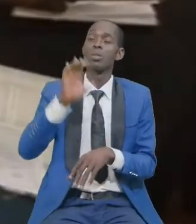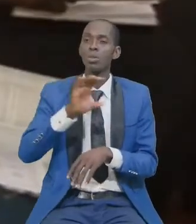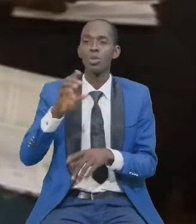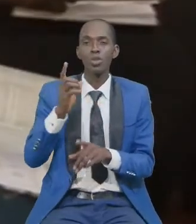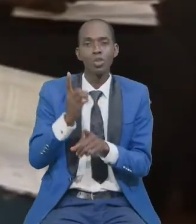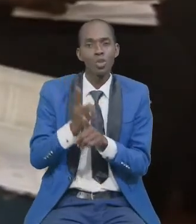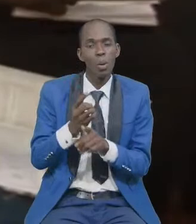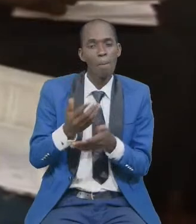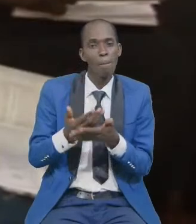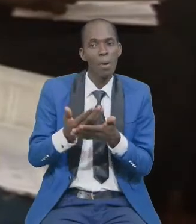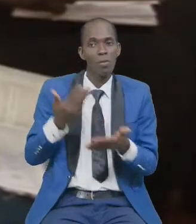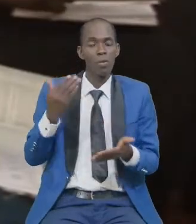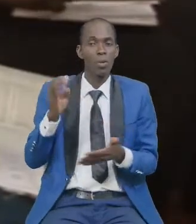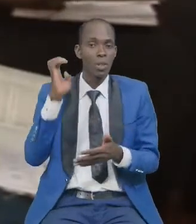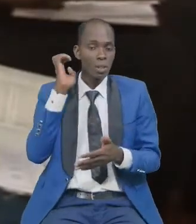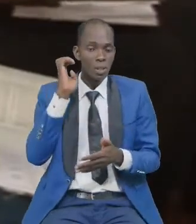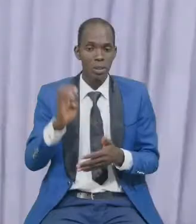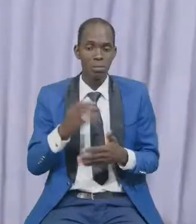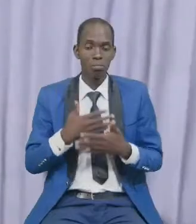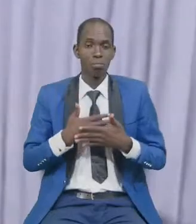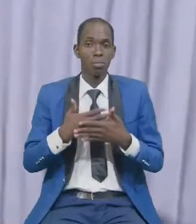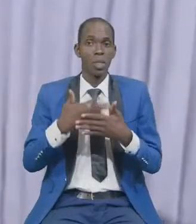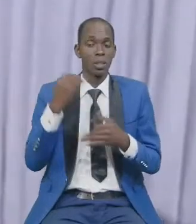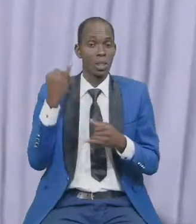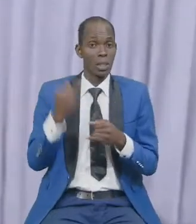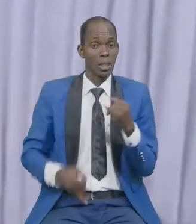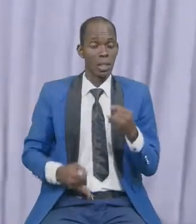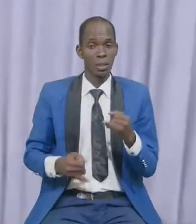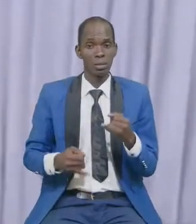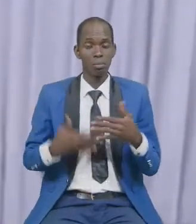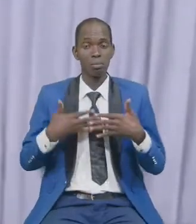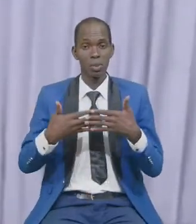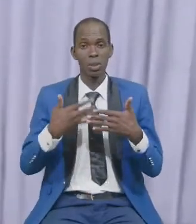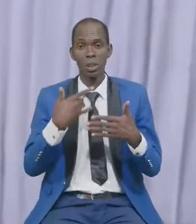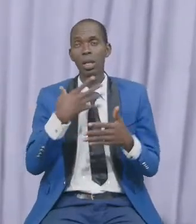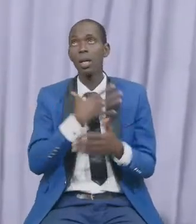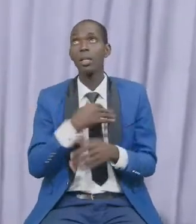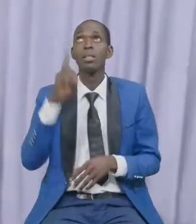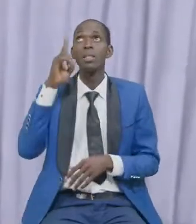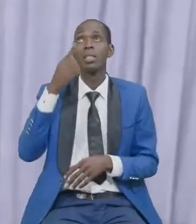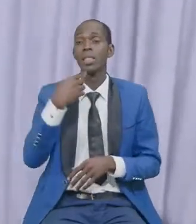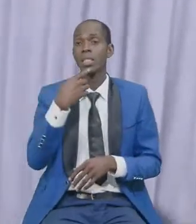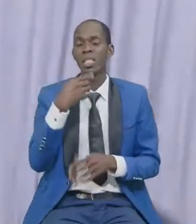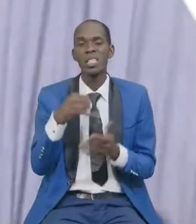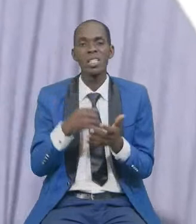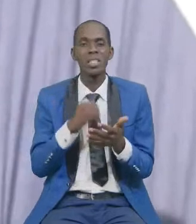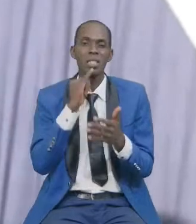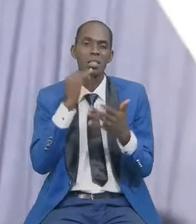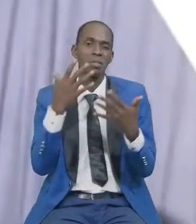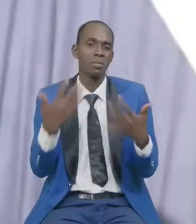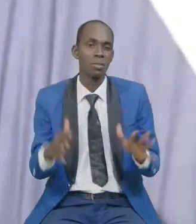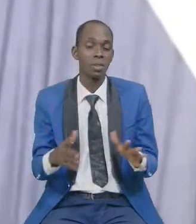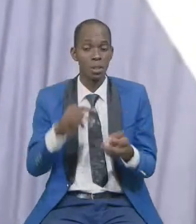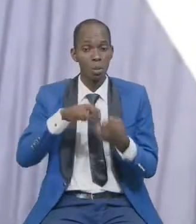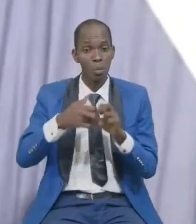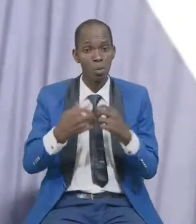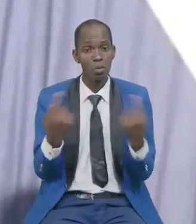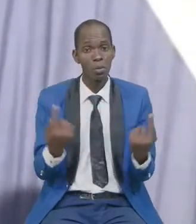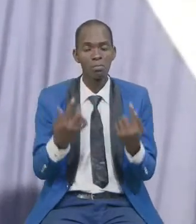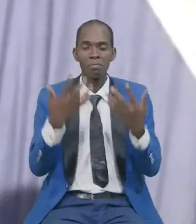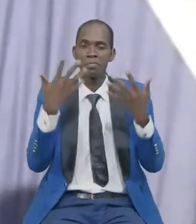breathed his last. He said, it is finished. The problem of sin,